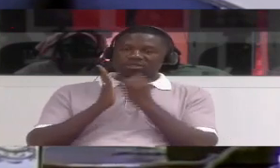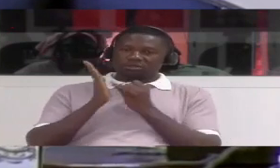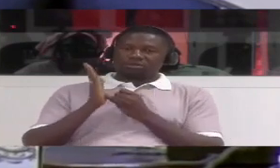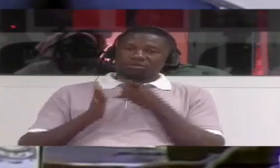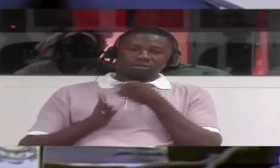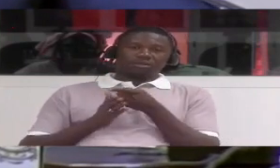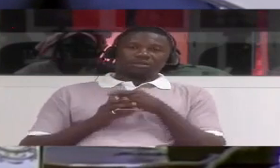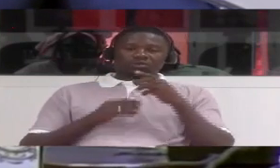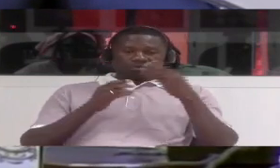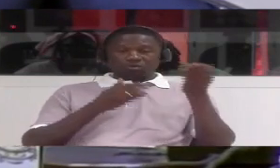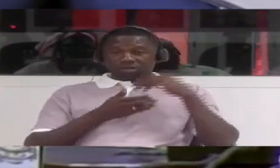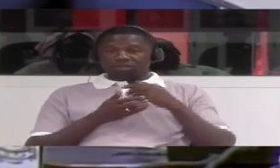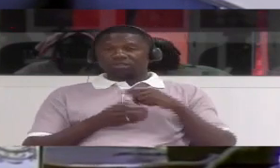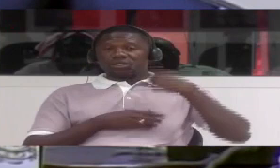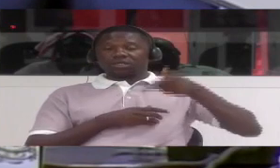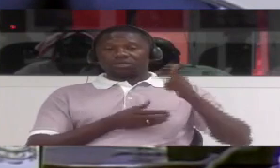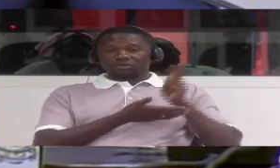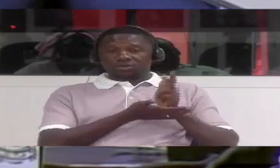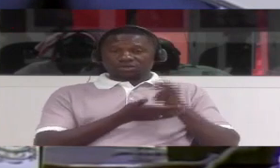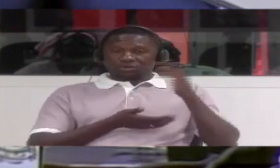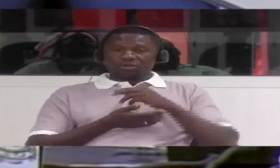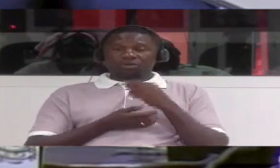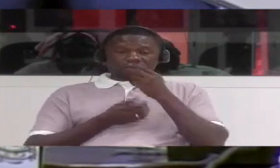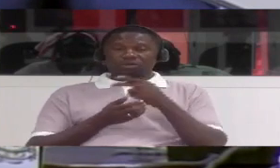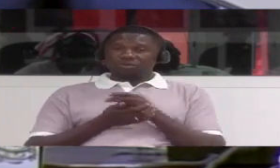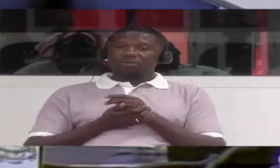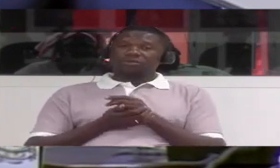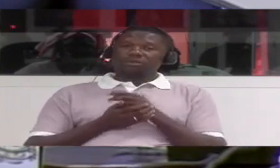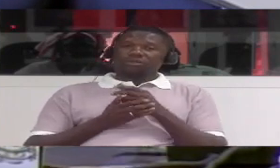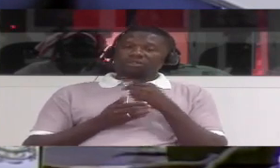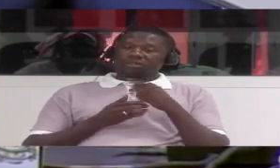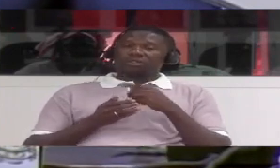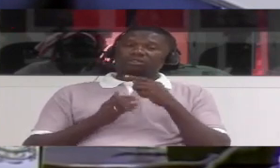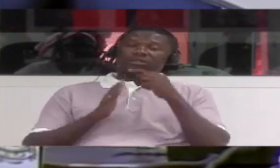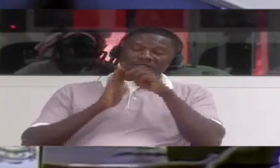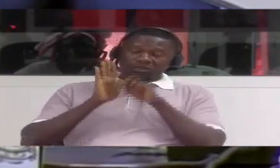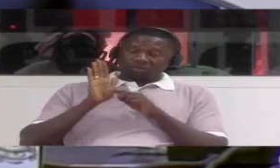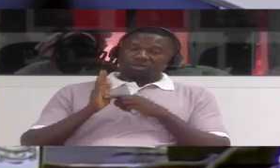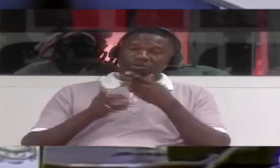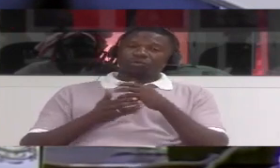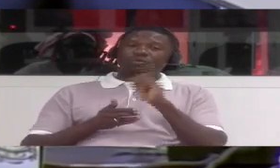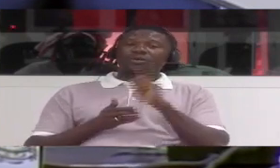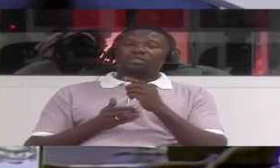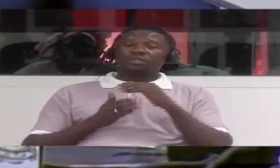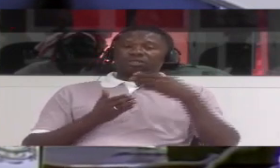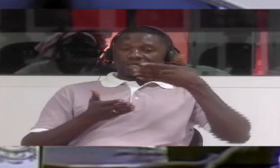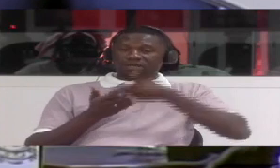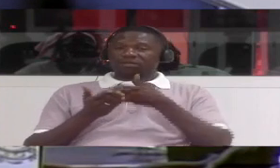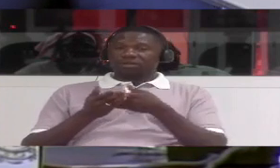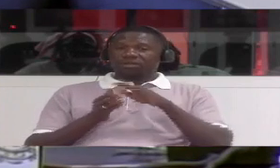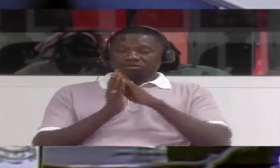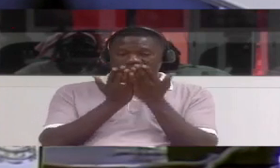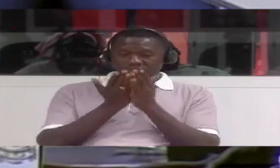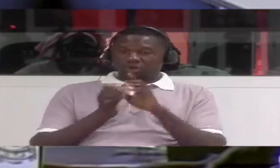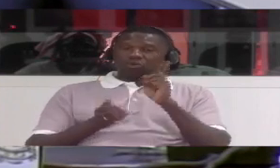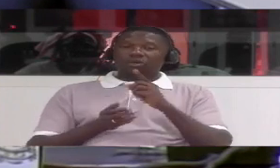the repressive laws, the steps that have been taken to amend them, what is left in the books, and what they